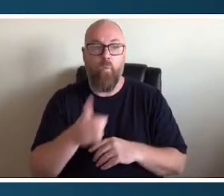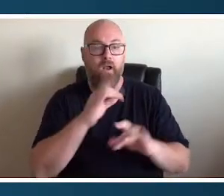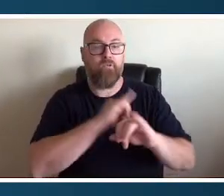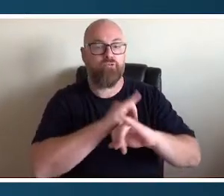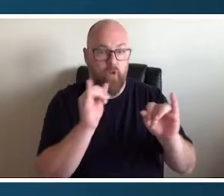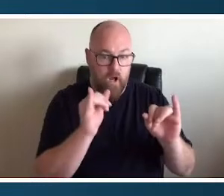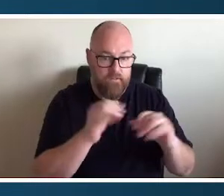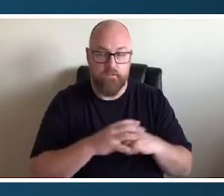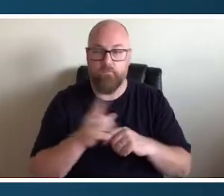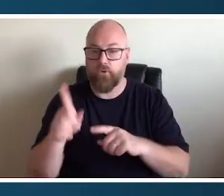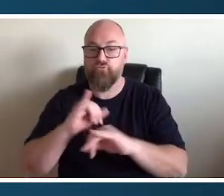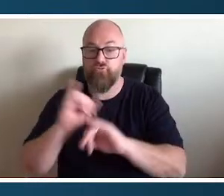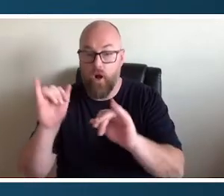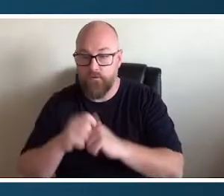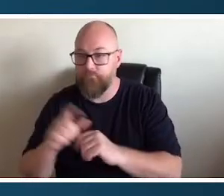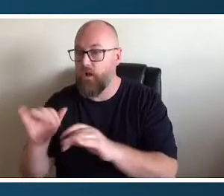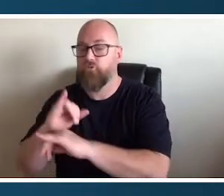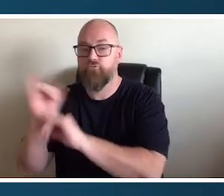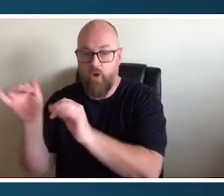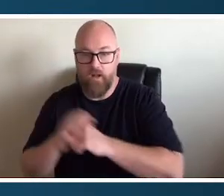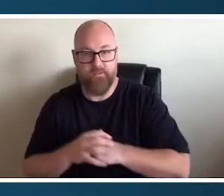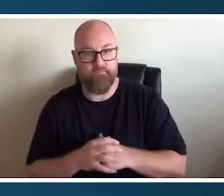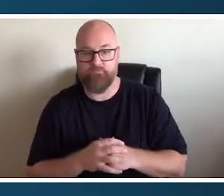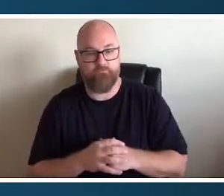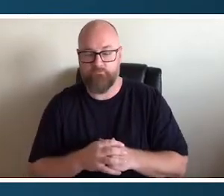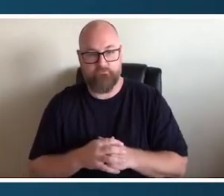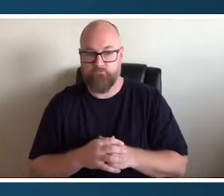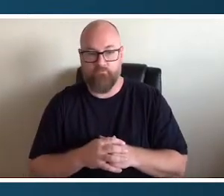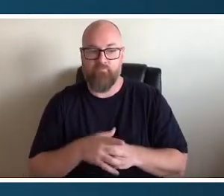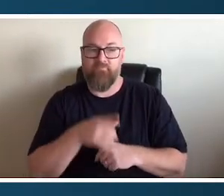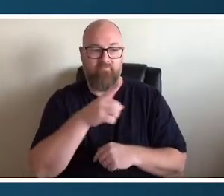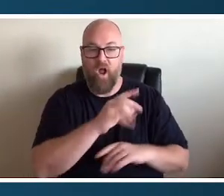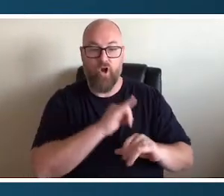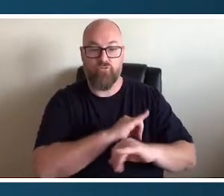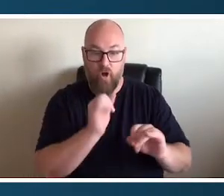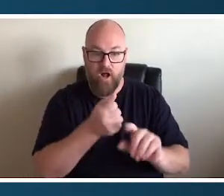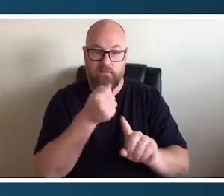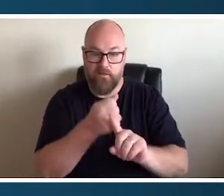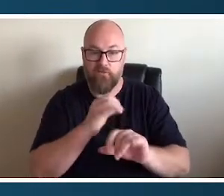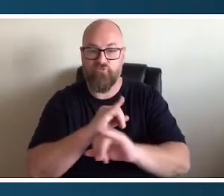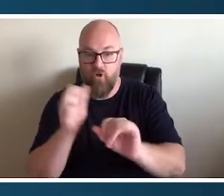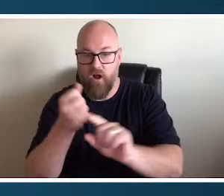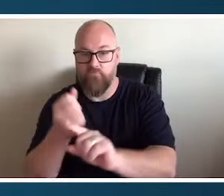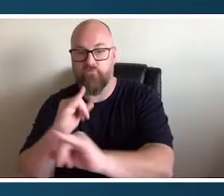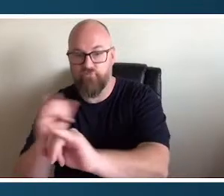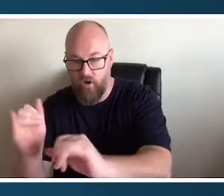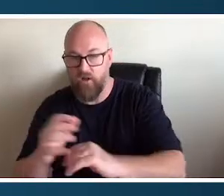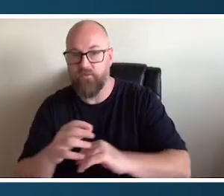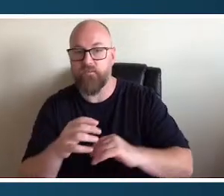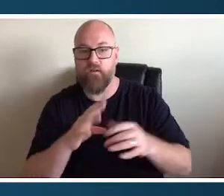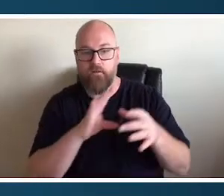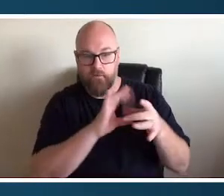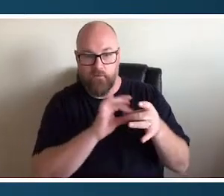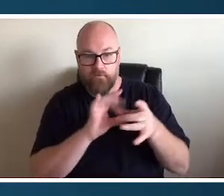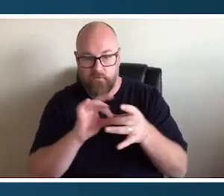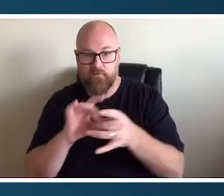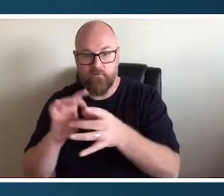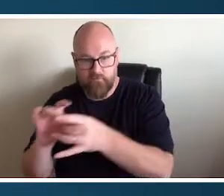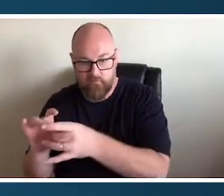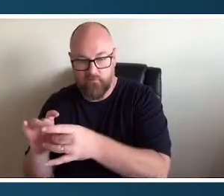one issue doesn't act on its own, but actually really nurtures another crisis of equal or